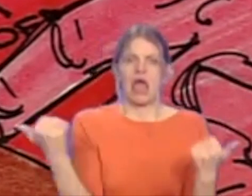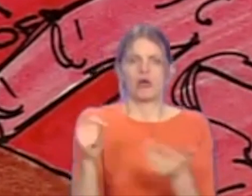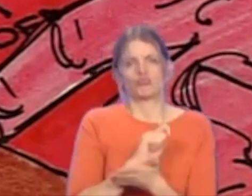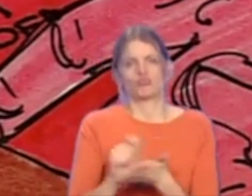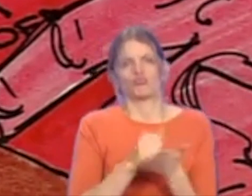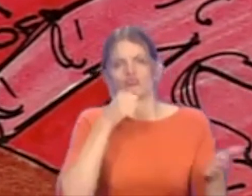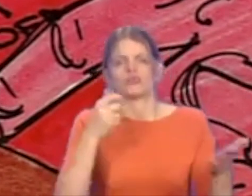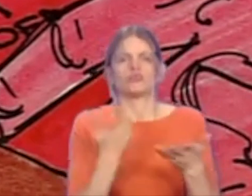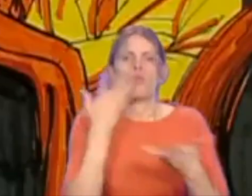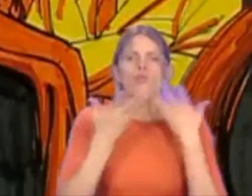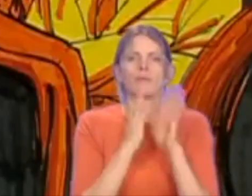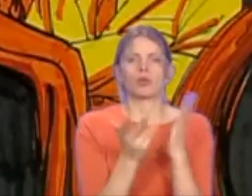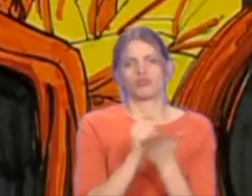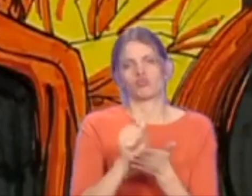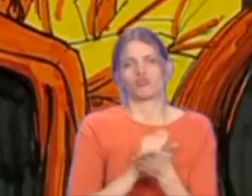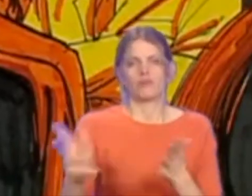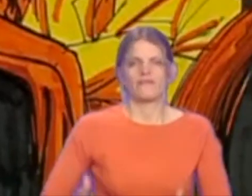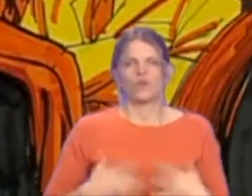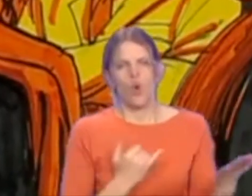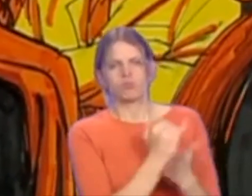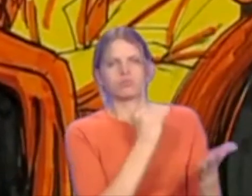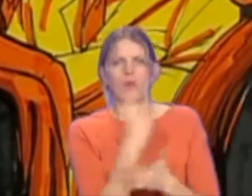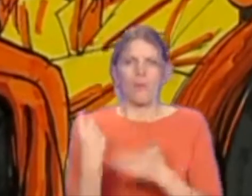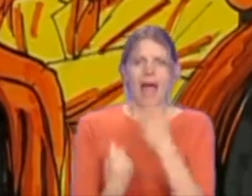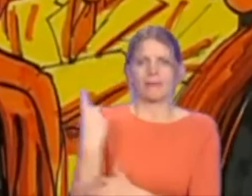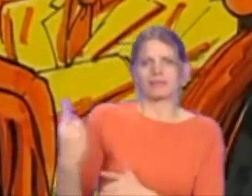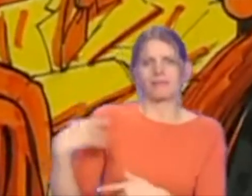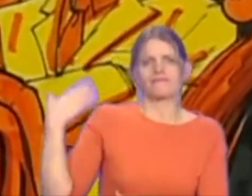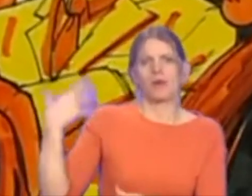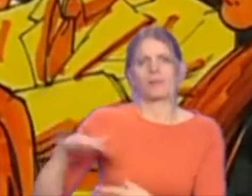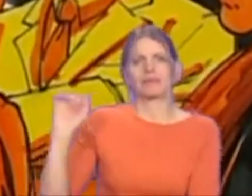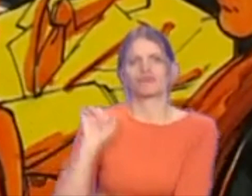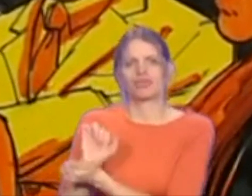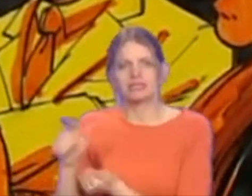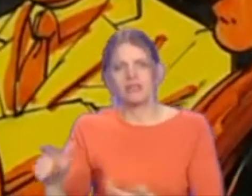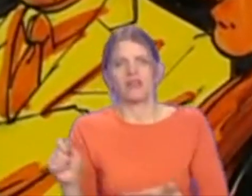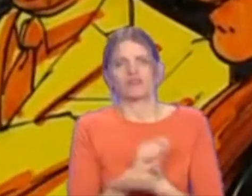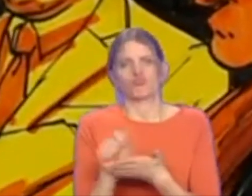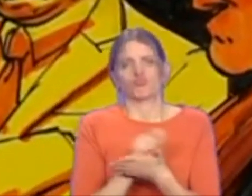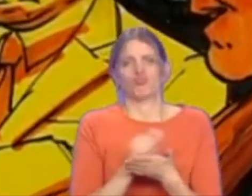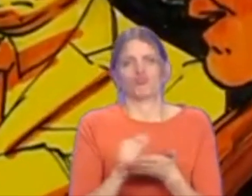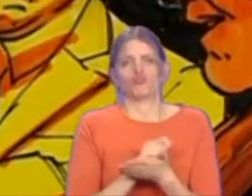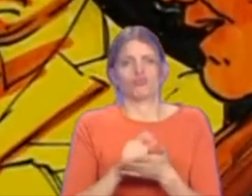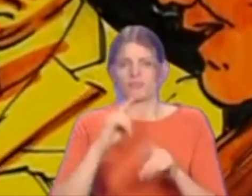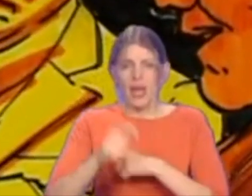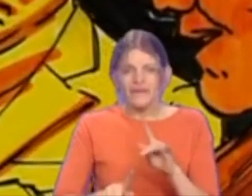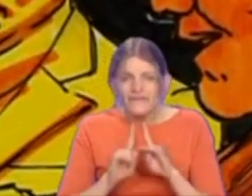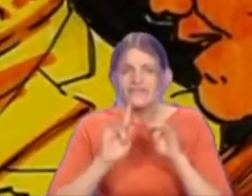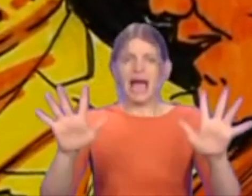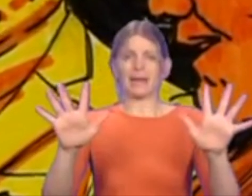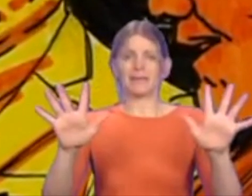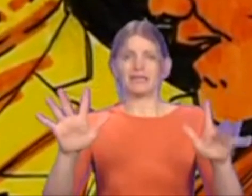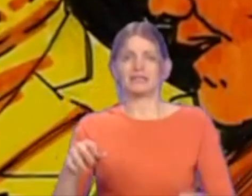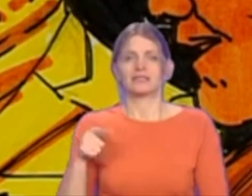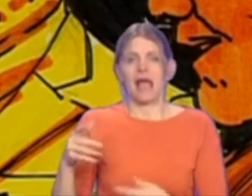during the Stalin era. The novel was widely acclaimed by the people, and Solzhenitsyn became an instant celebrity. But the